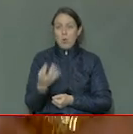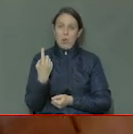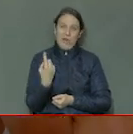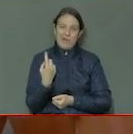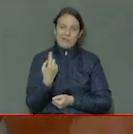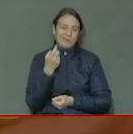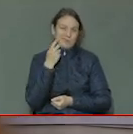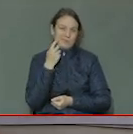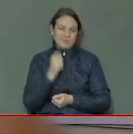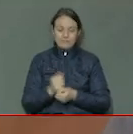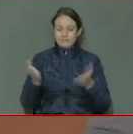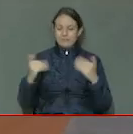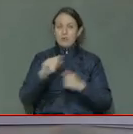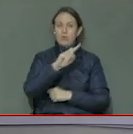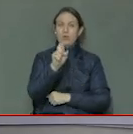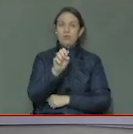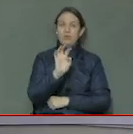Okay, let's look at question number 4.